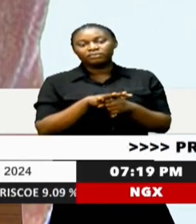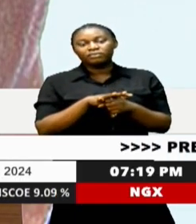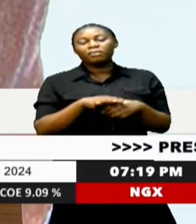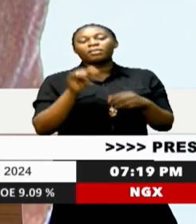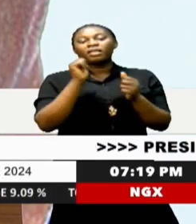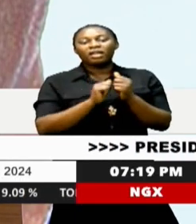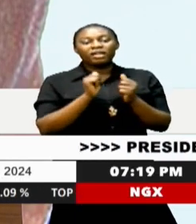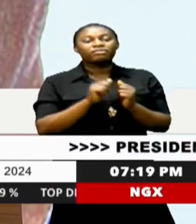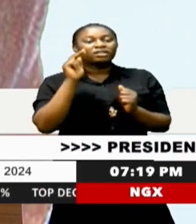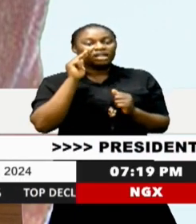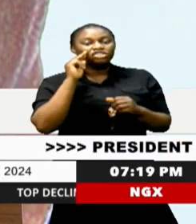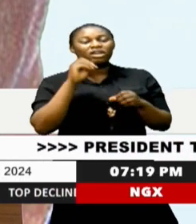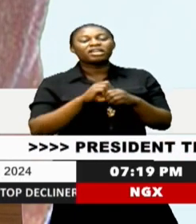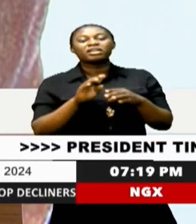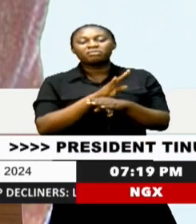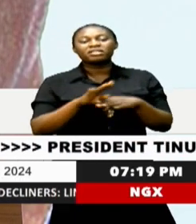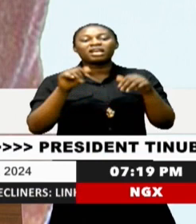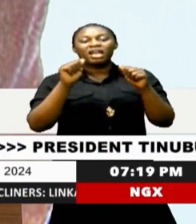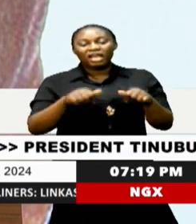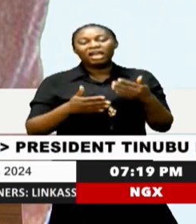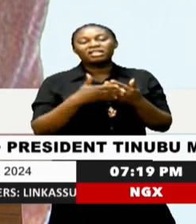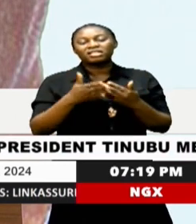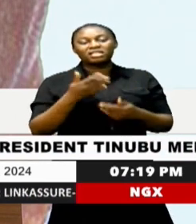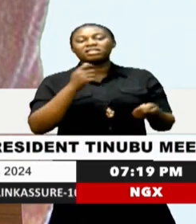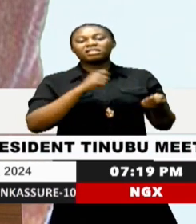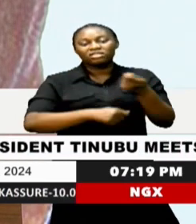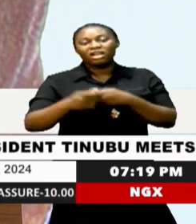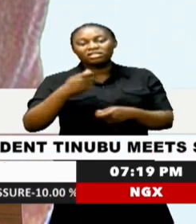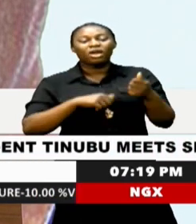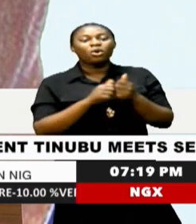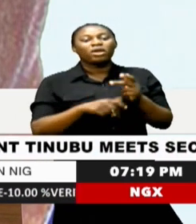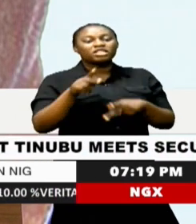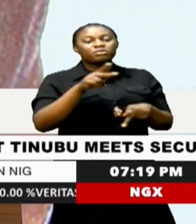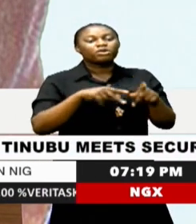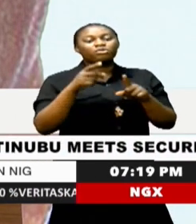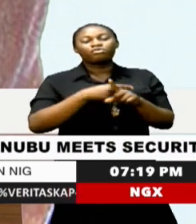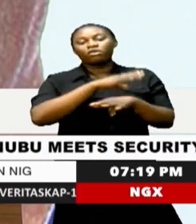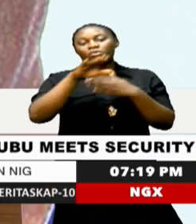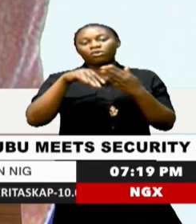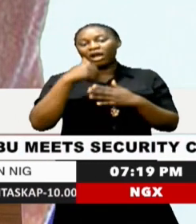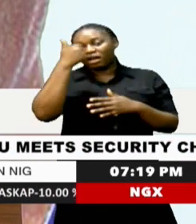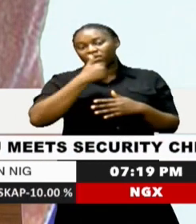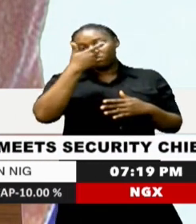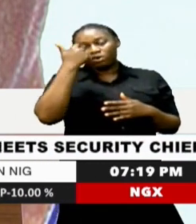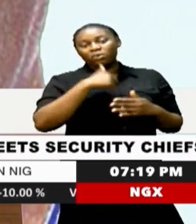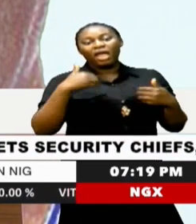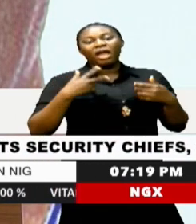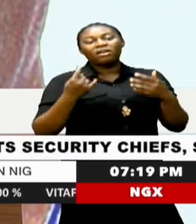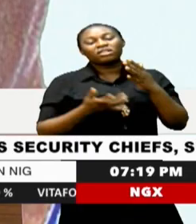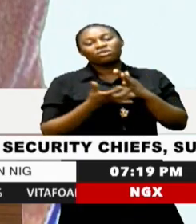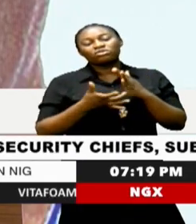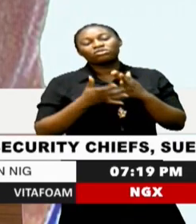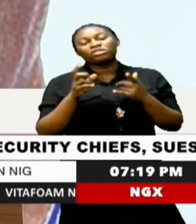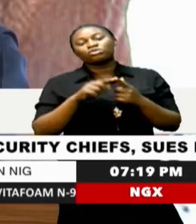every Nigerian business can actually easily transact with people from across the continent because we have the technology to make this